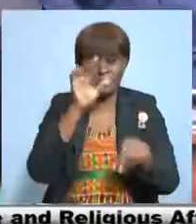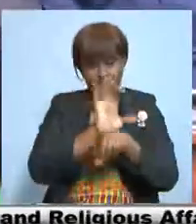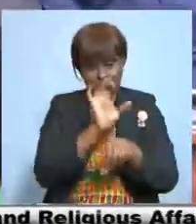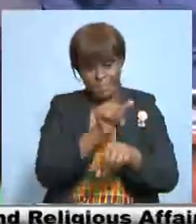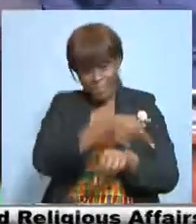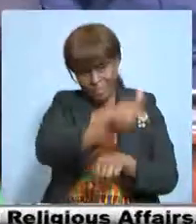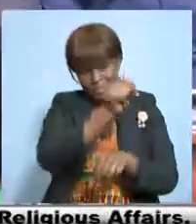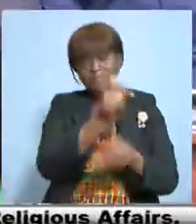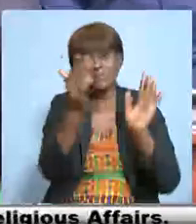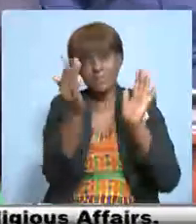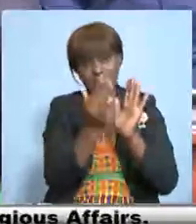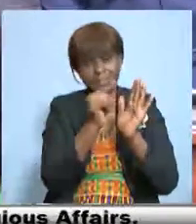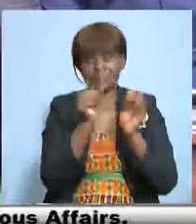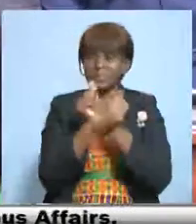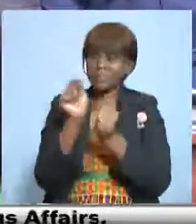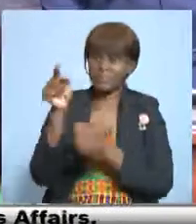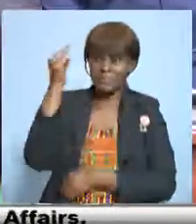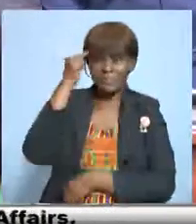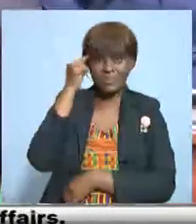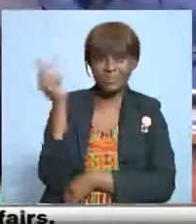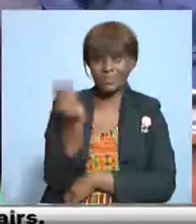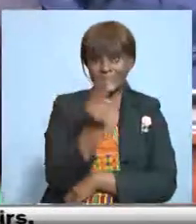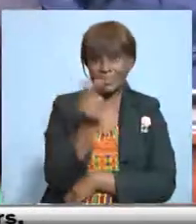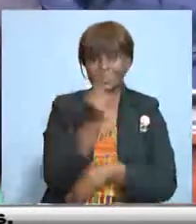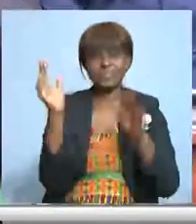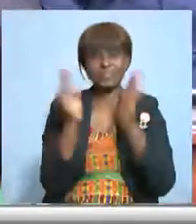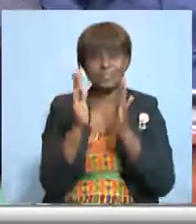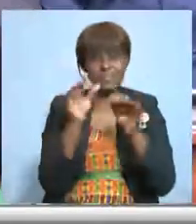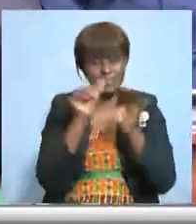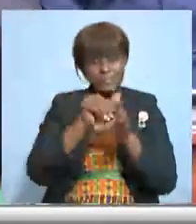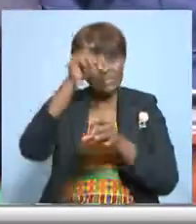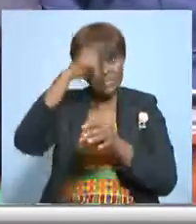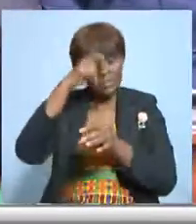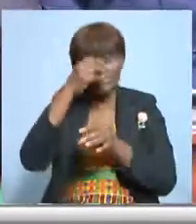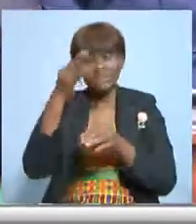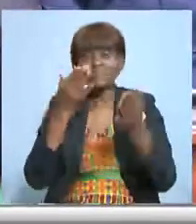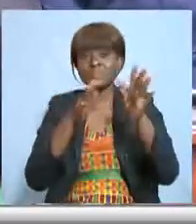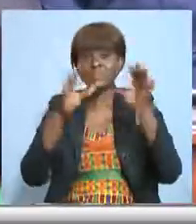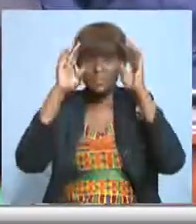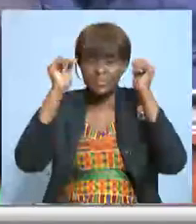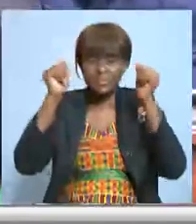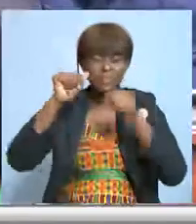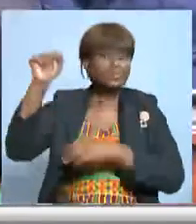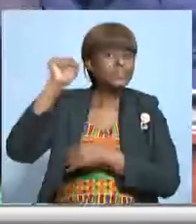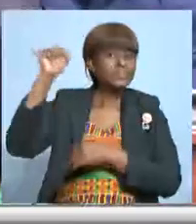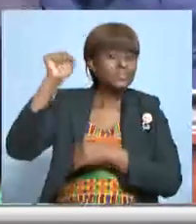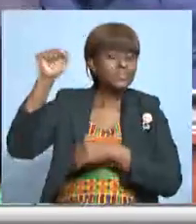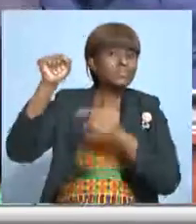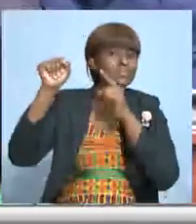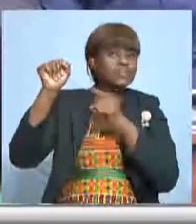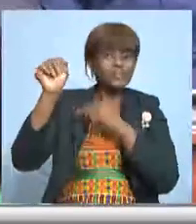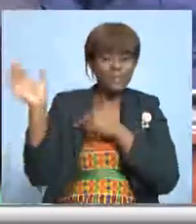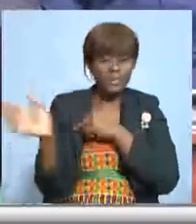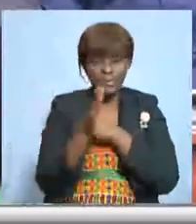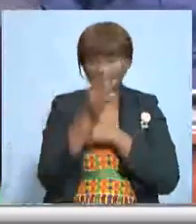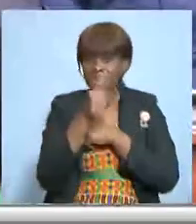to be interfacing with government. In the wisdom of the late President Michael Sata, he